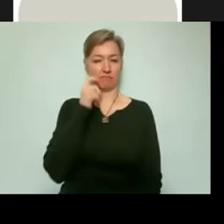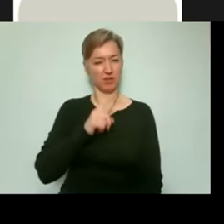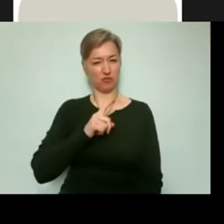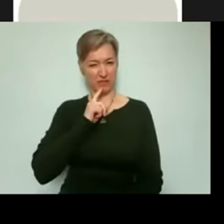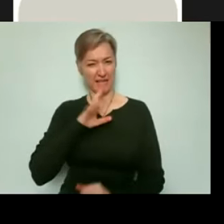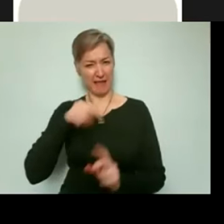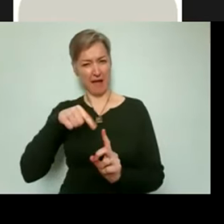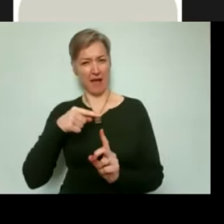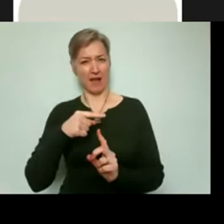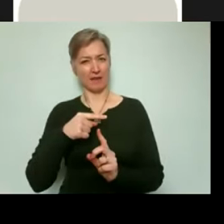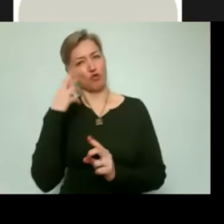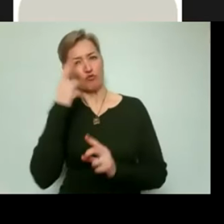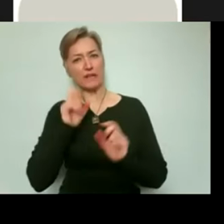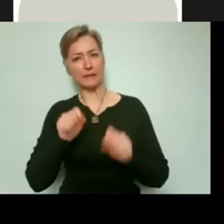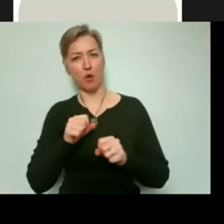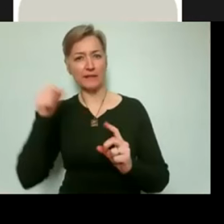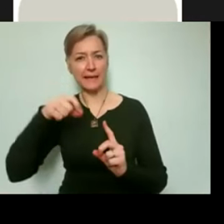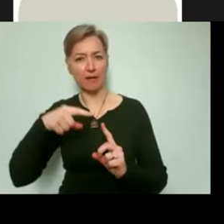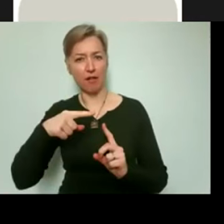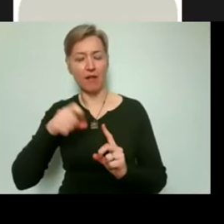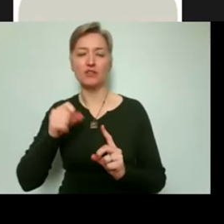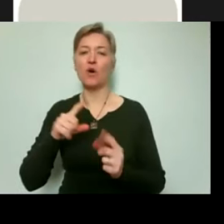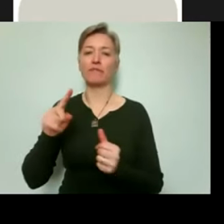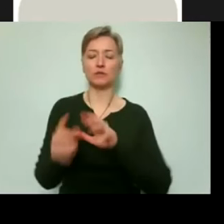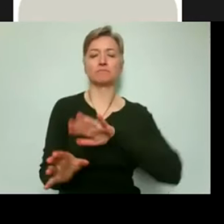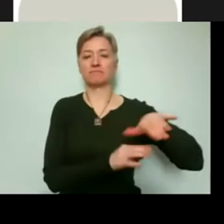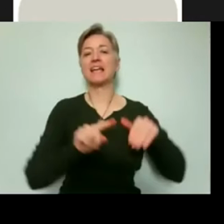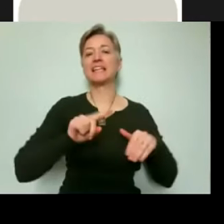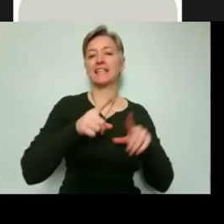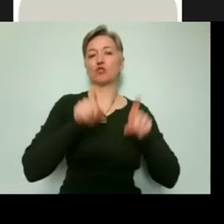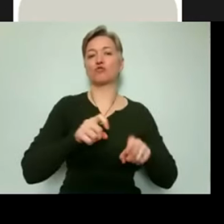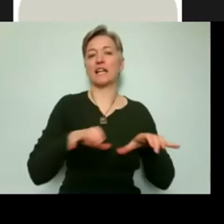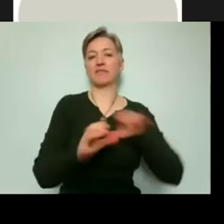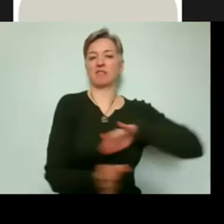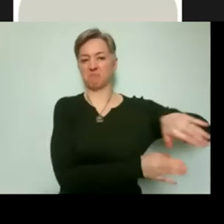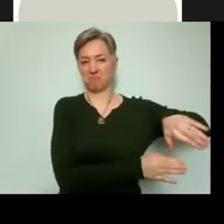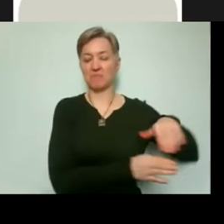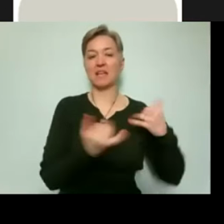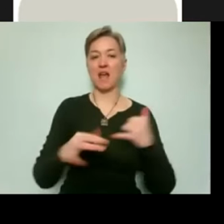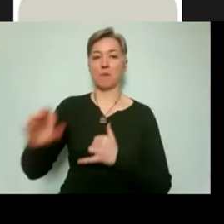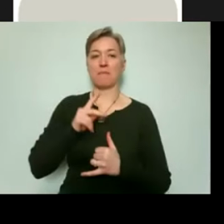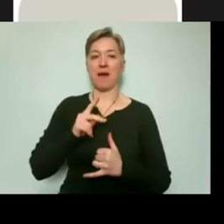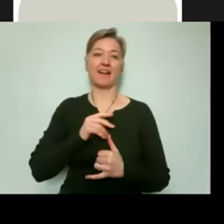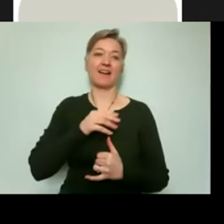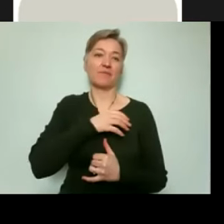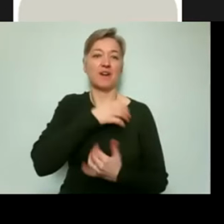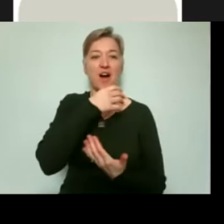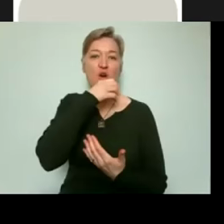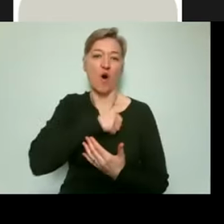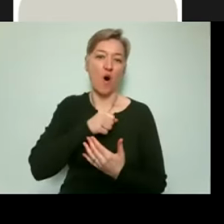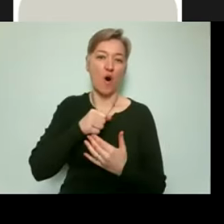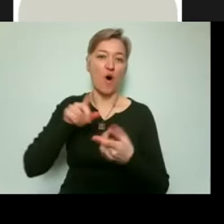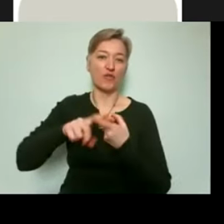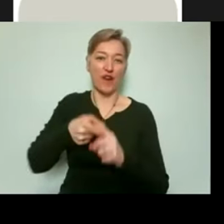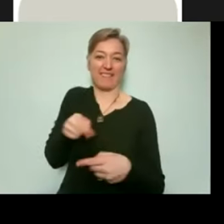all. So the first thing we did is said, okay, let's forget about single trial activity for a while. Let's go back to our old friend, the mean, and make sure that the